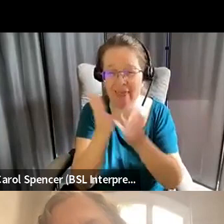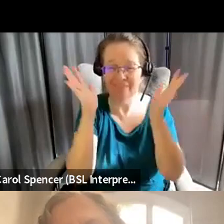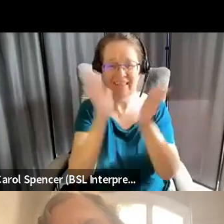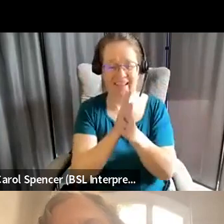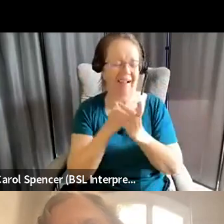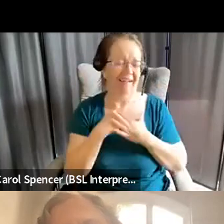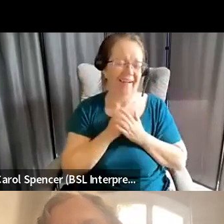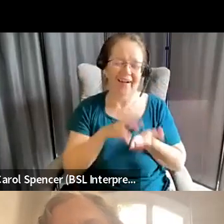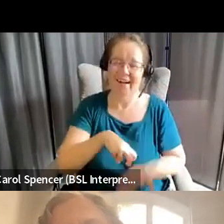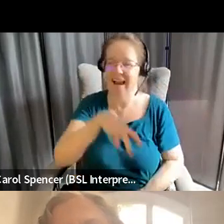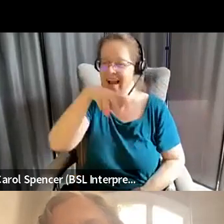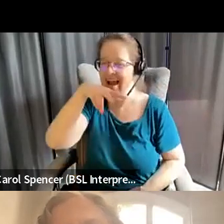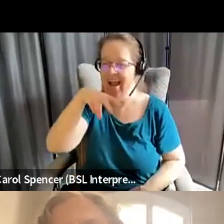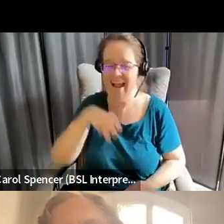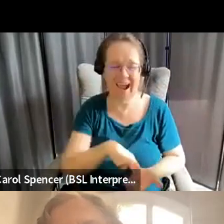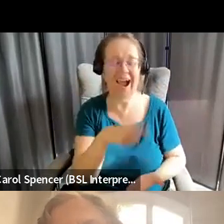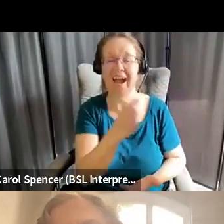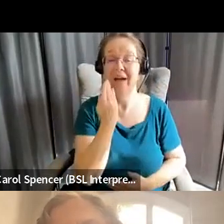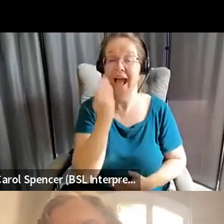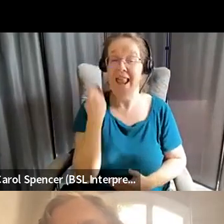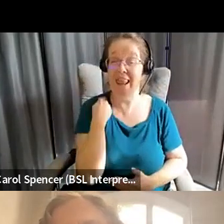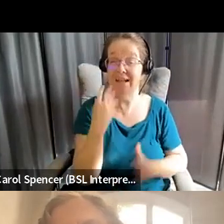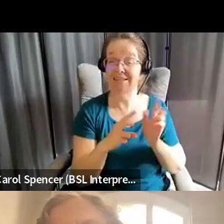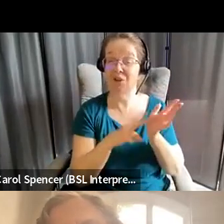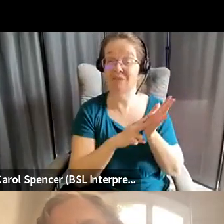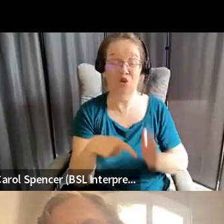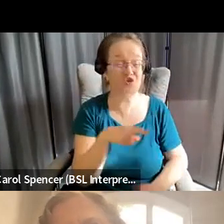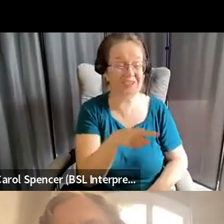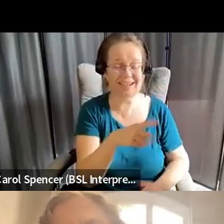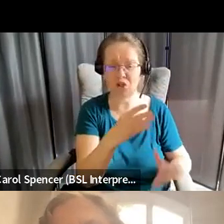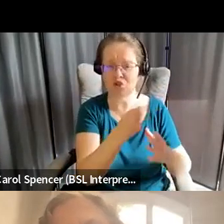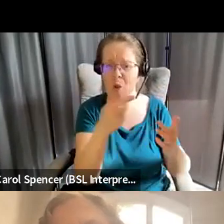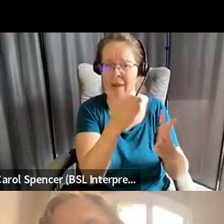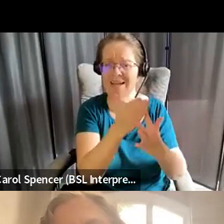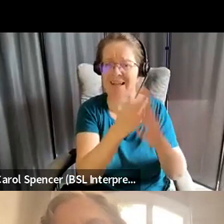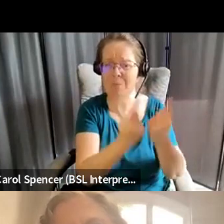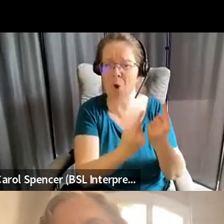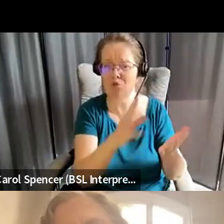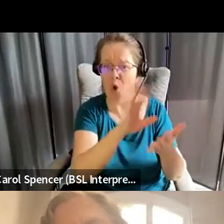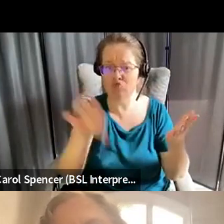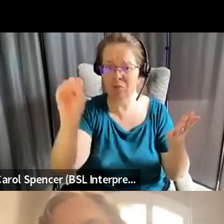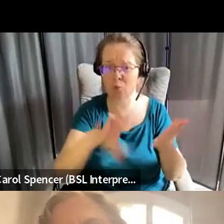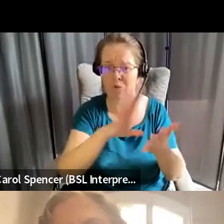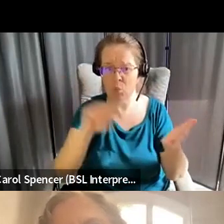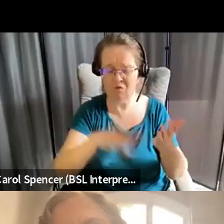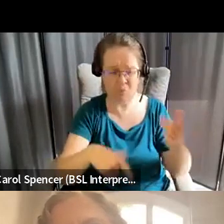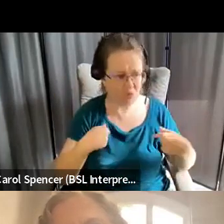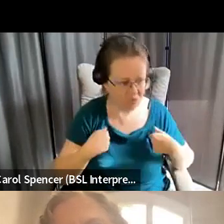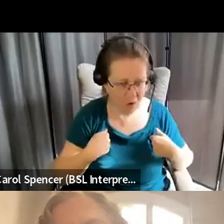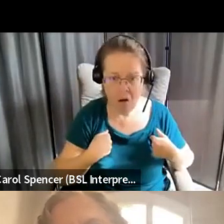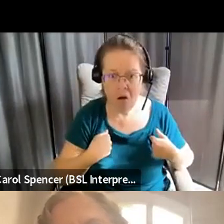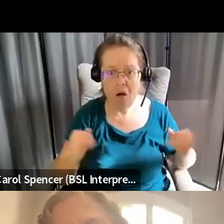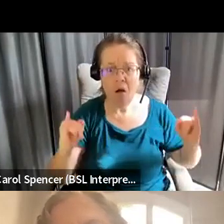have removed some of those most accessible options, which is the search field. So, and I'm